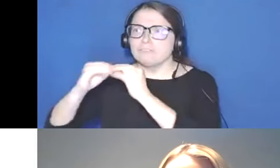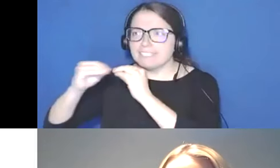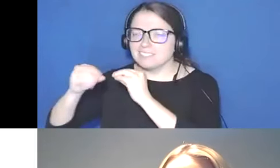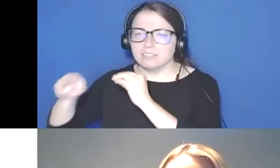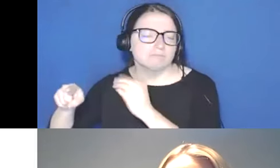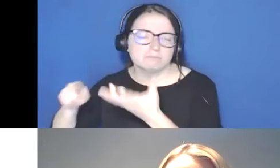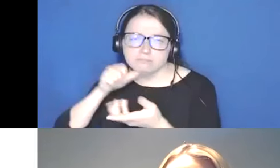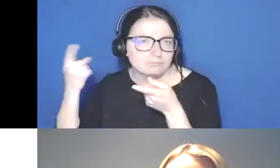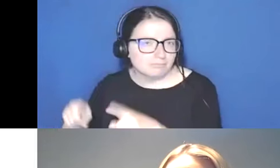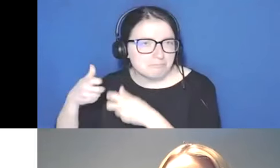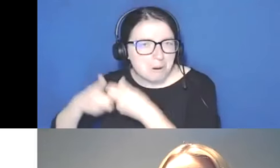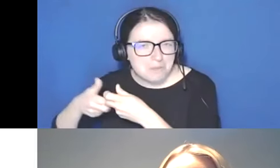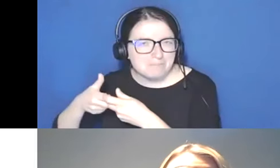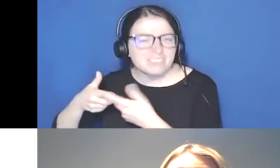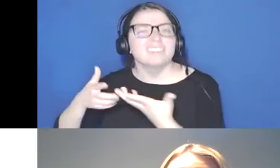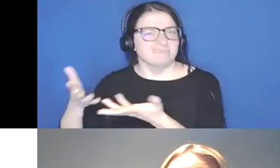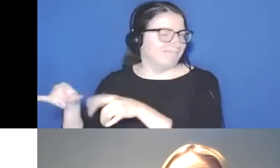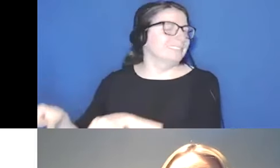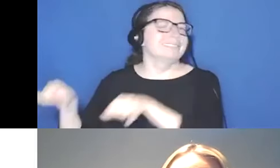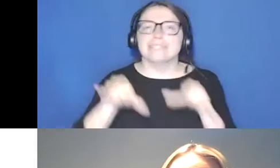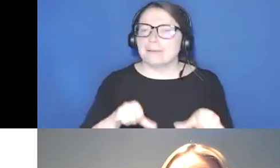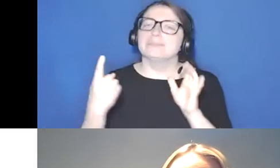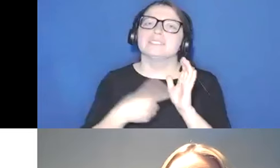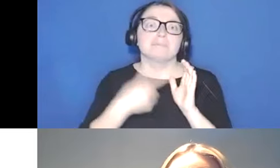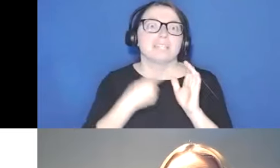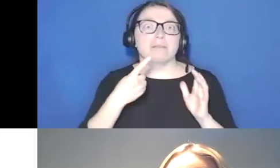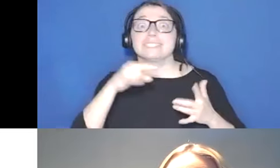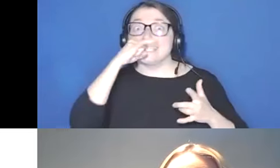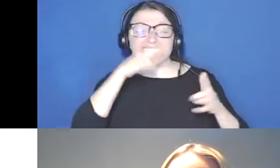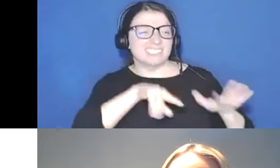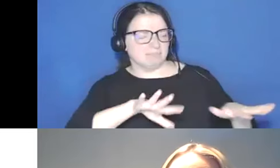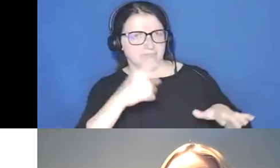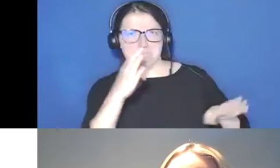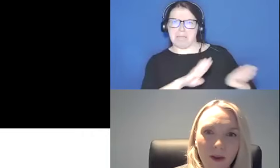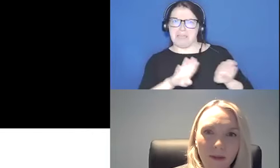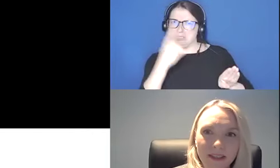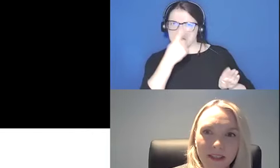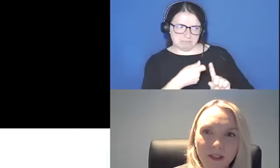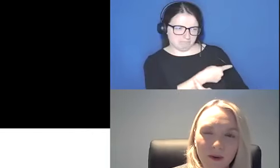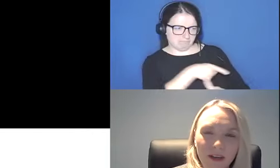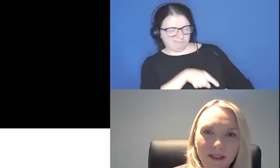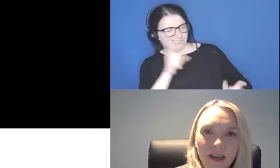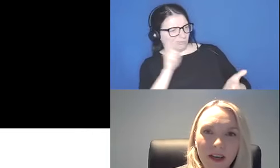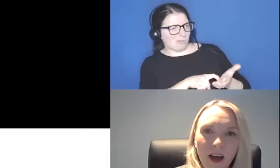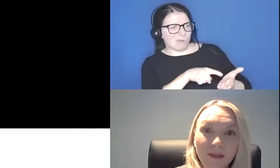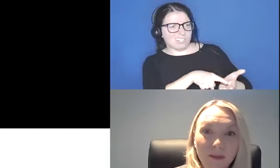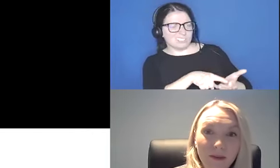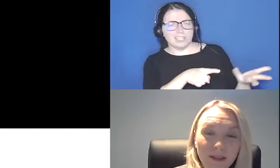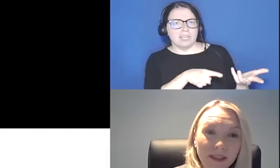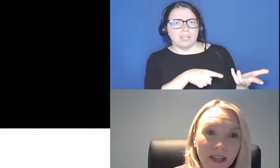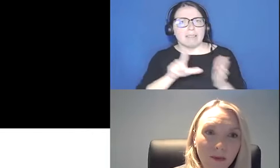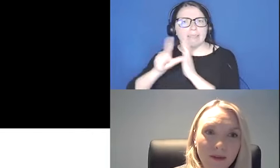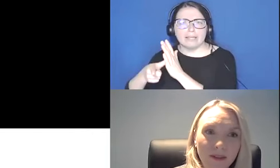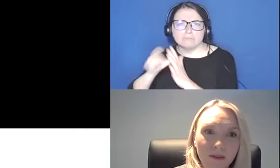on at home. And so it is really helpful when parents bring videos to those appointments and show us some of